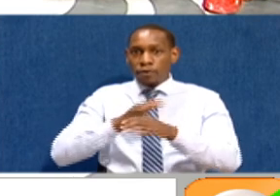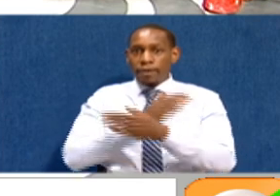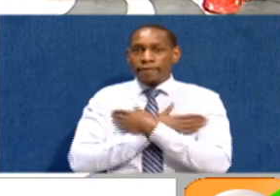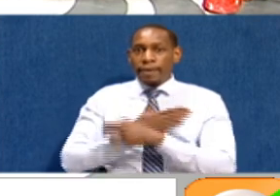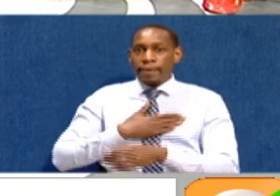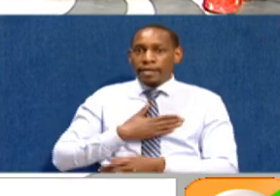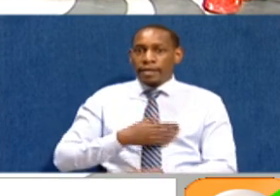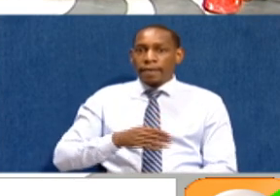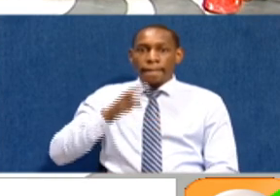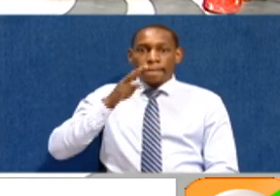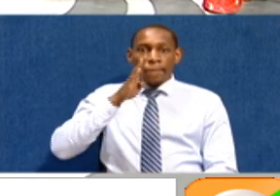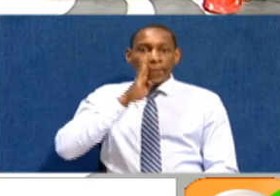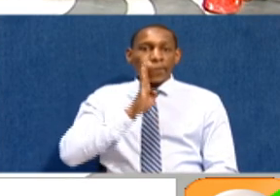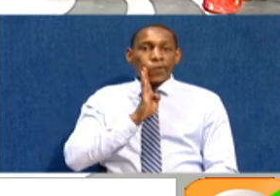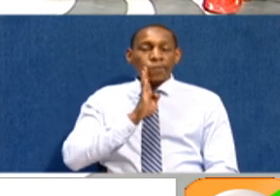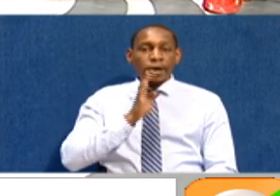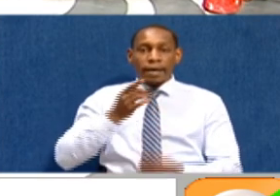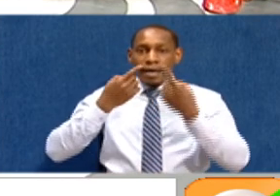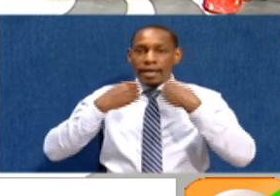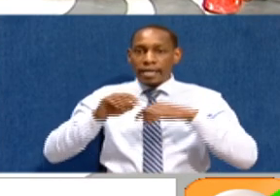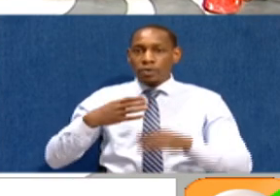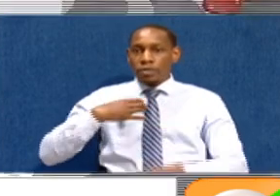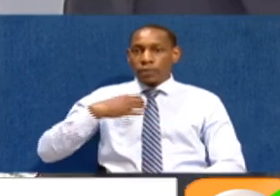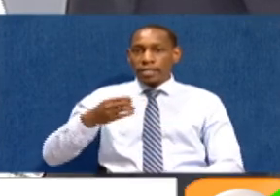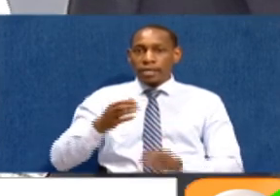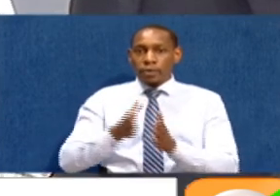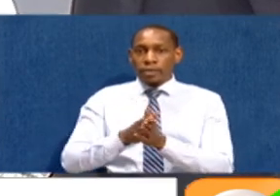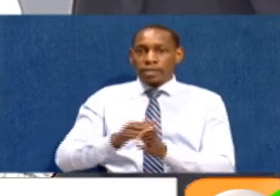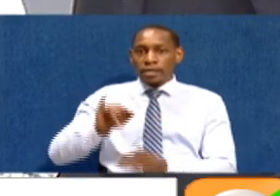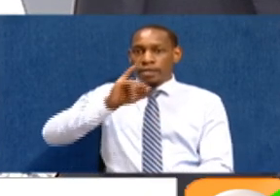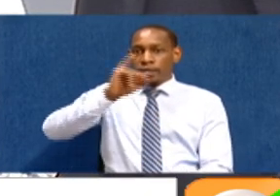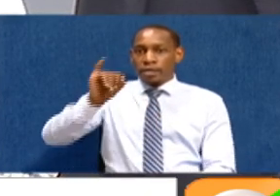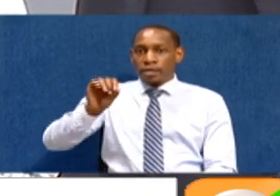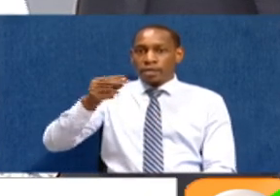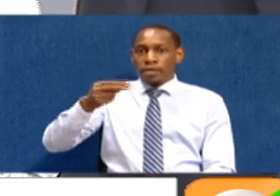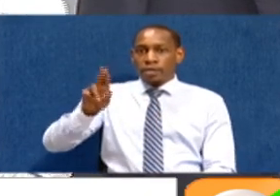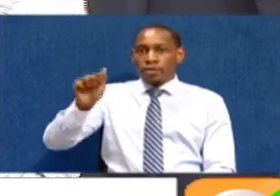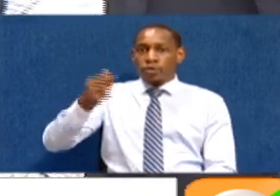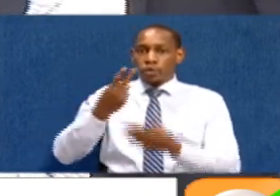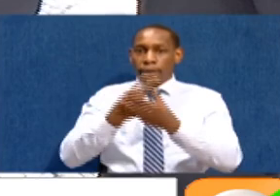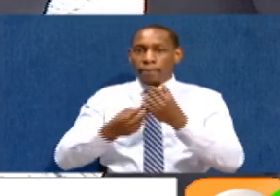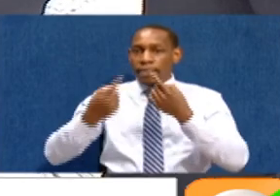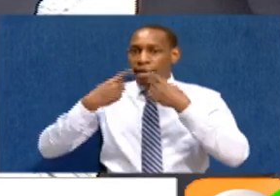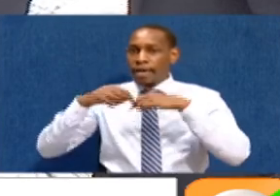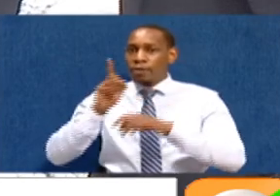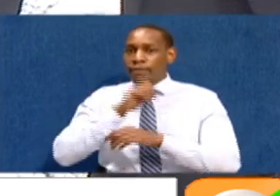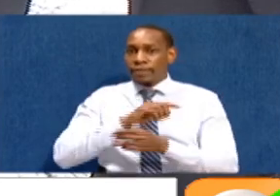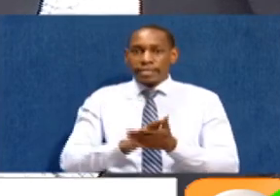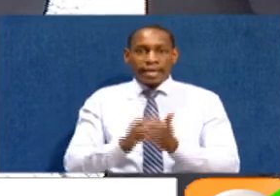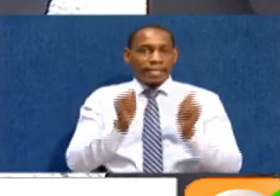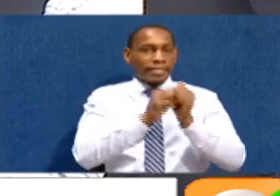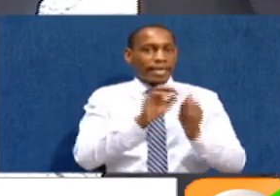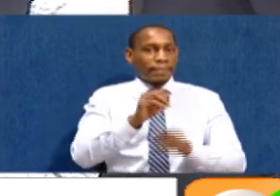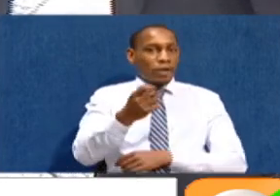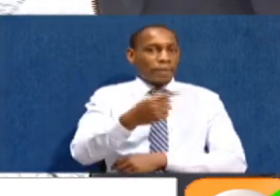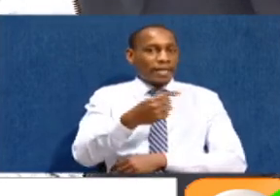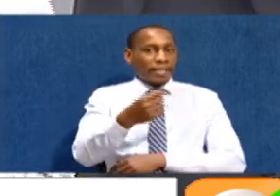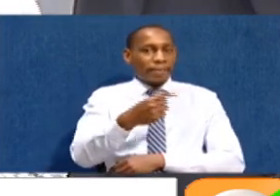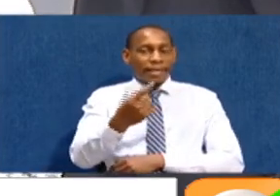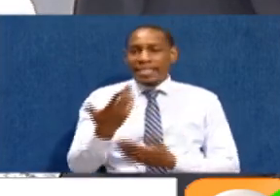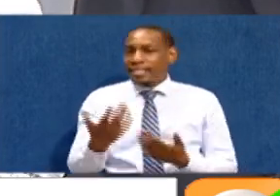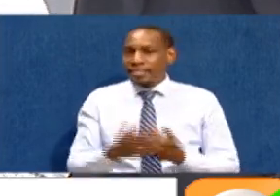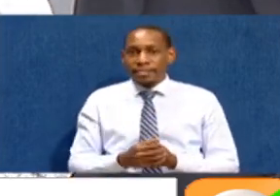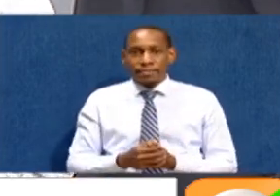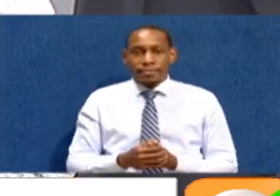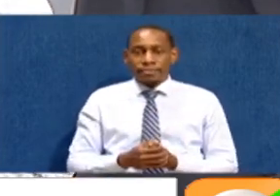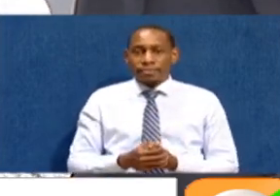Bob Collymore, remember when he declared his wealth, and Joshua Oigara, they both declared, and we said, 10 million a month, you know,